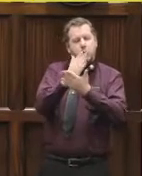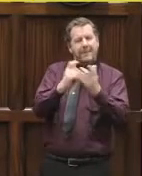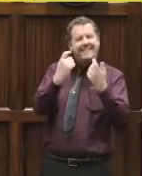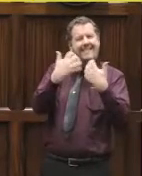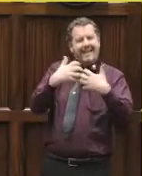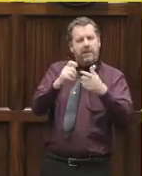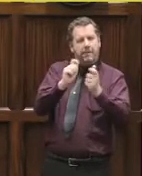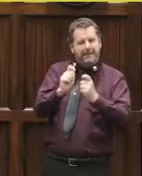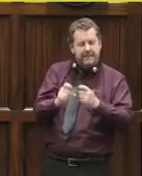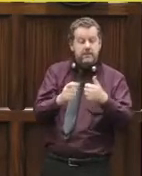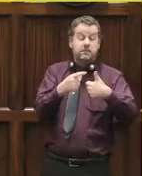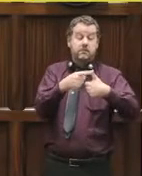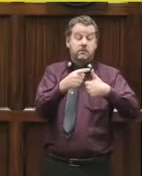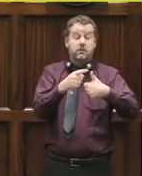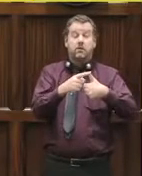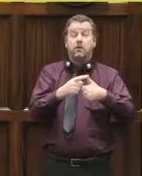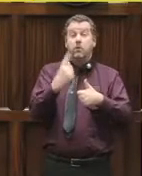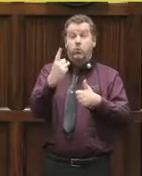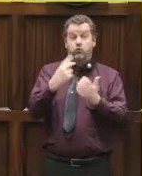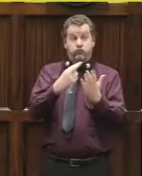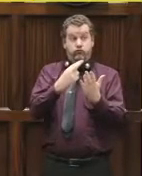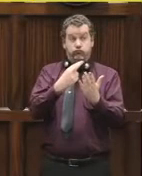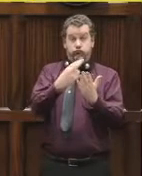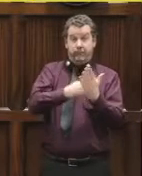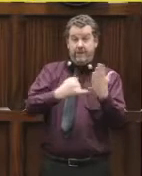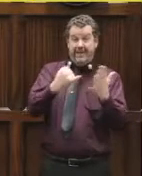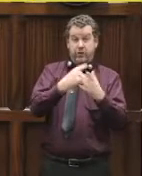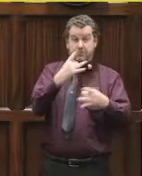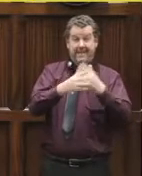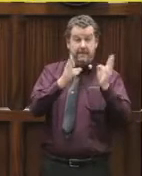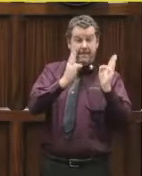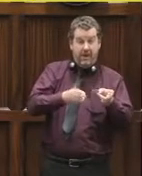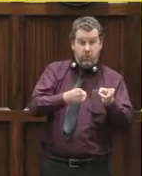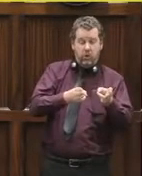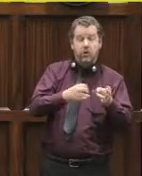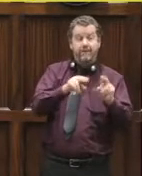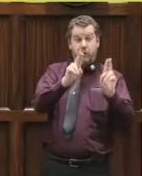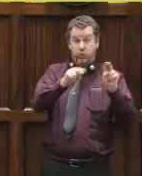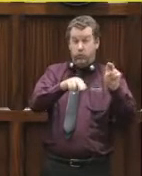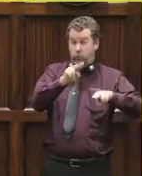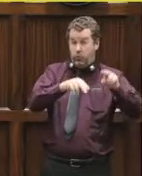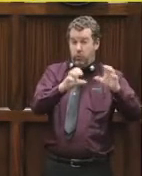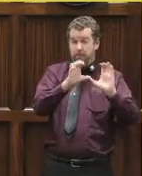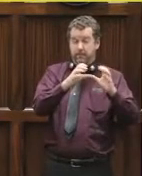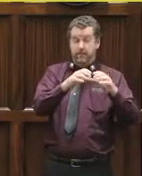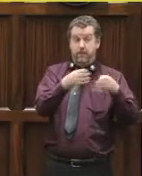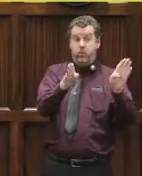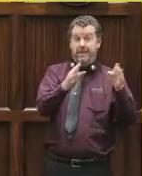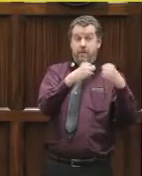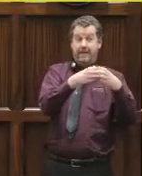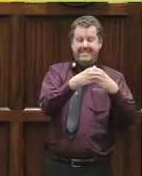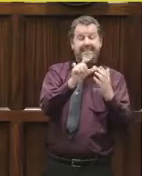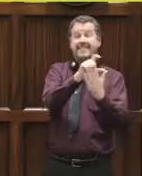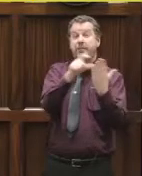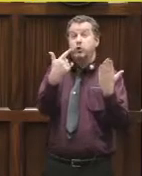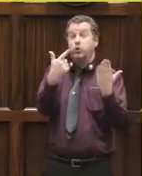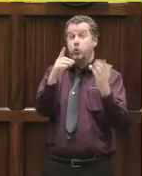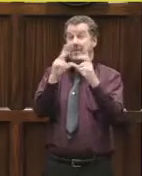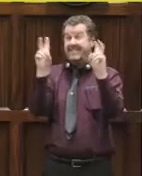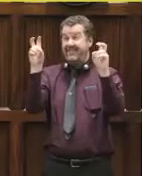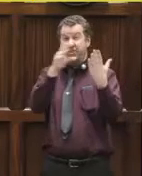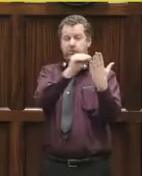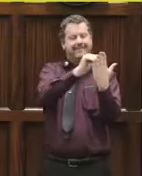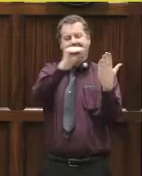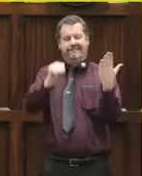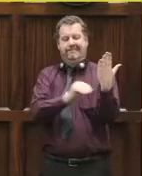include moving a regulation-making power, adding new public bodies from Section 2 definitions to a substantive